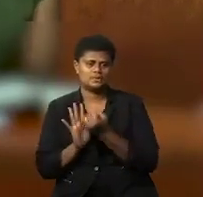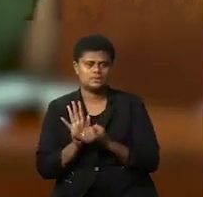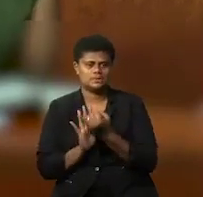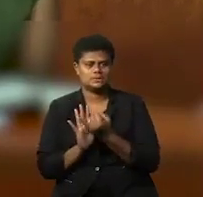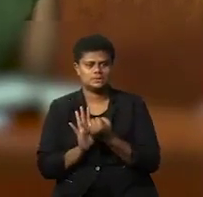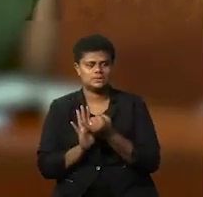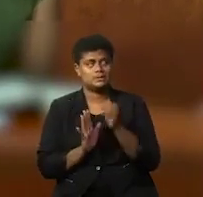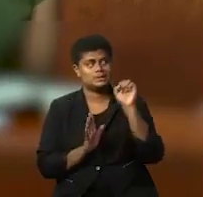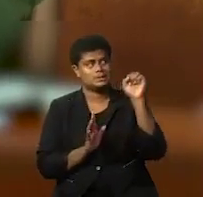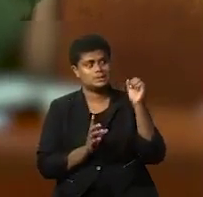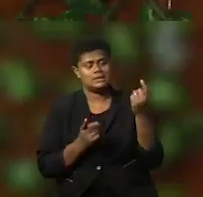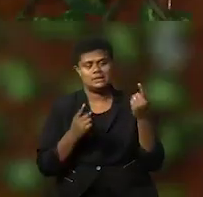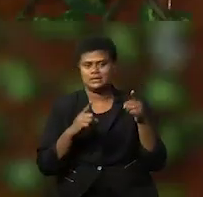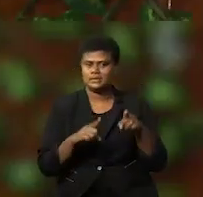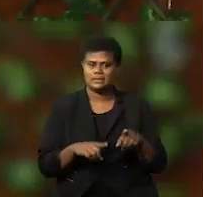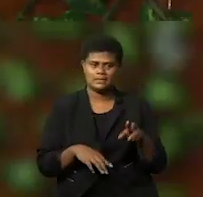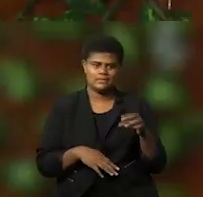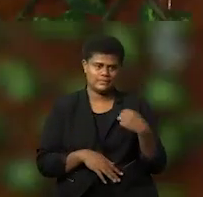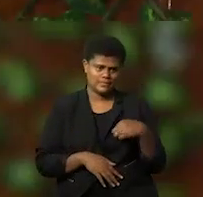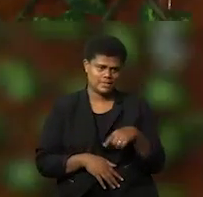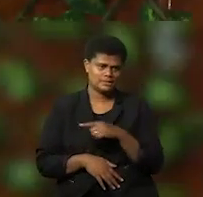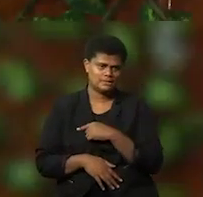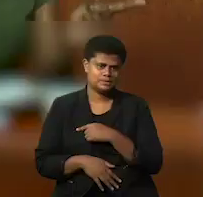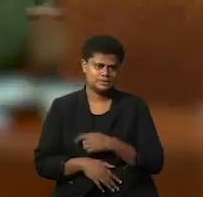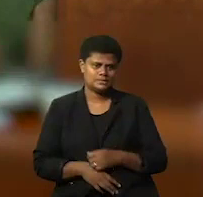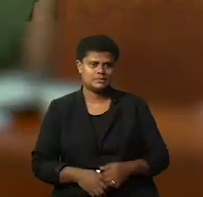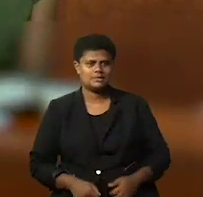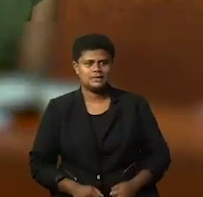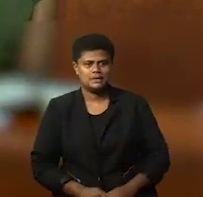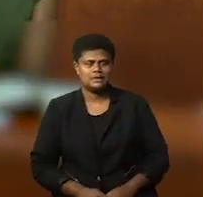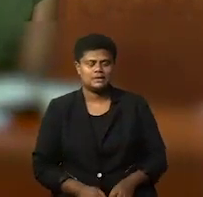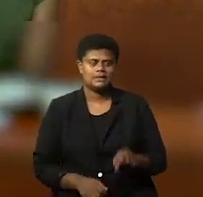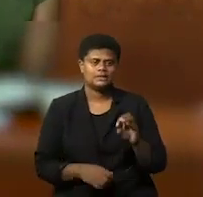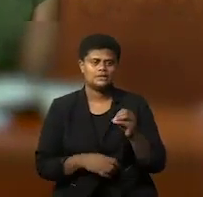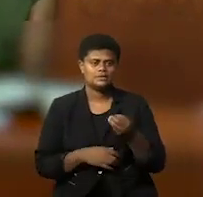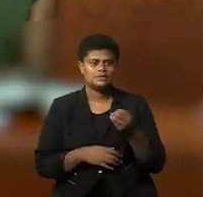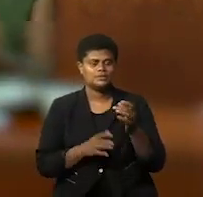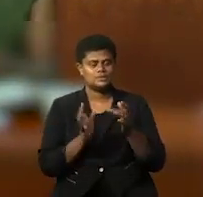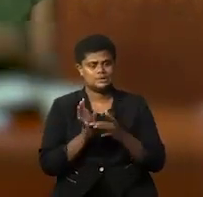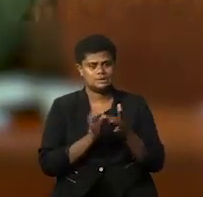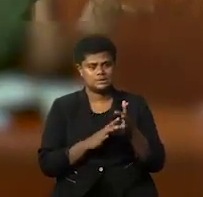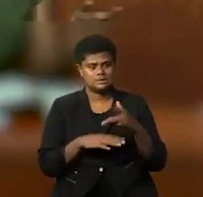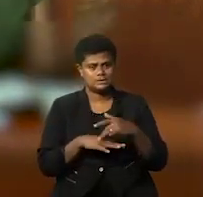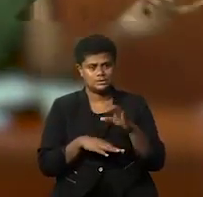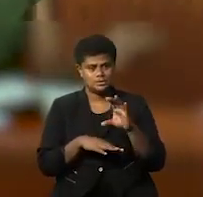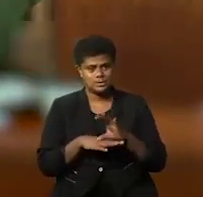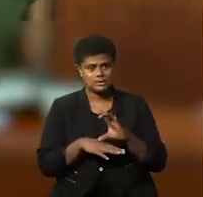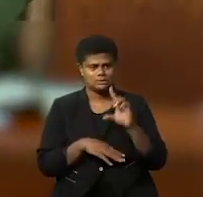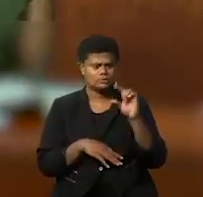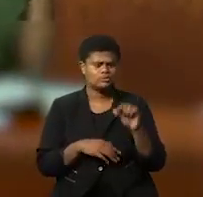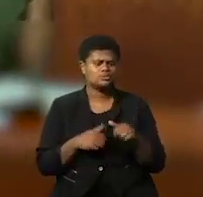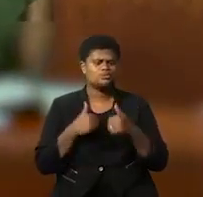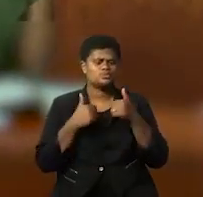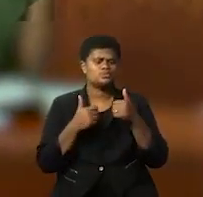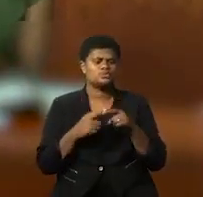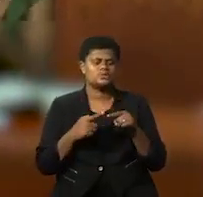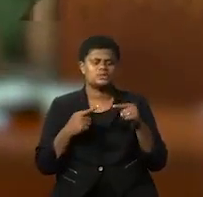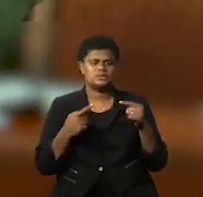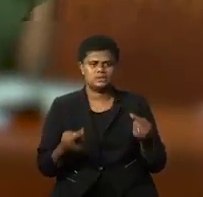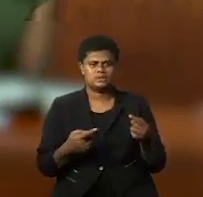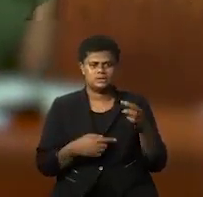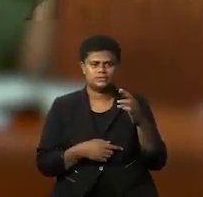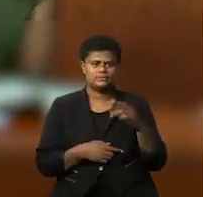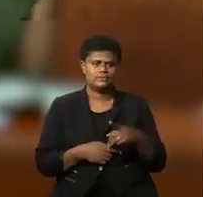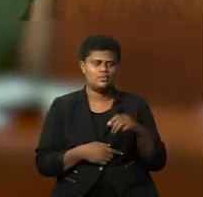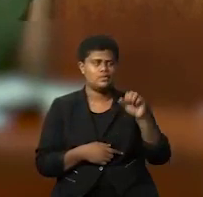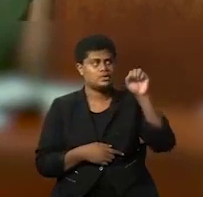that is why it is good news, because he is a consuming fire, but he is on your side. Mm-hmm. He is doing things for the greater good of those who love him. You know, there's a verse in the